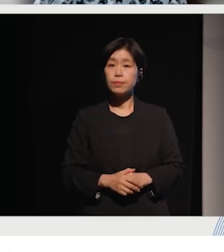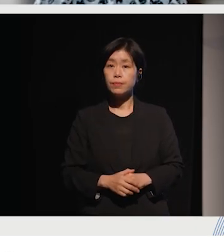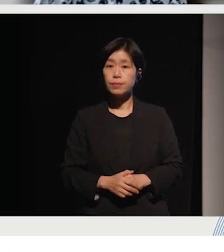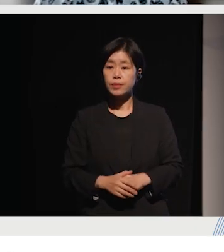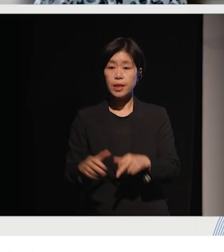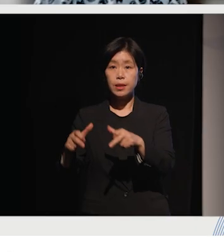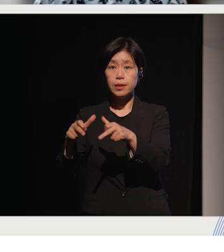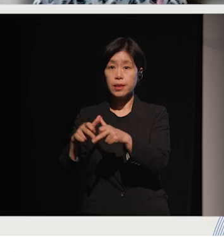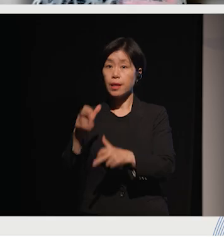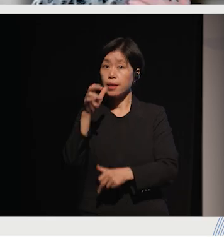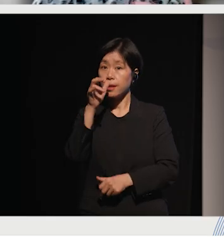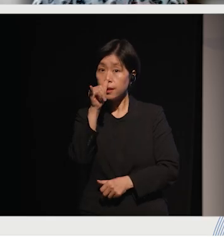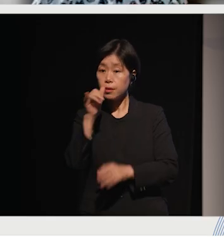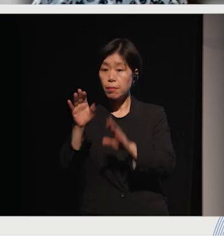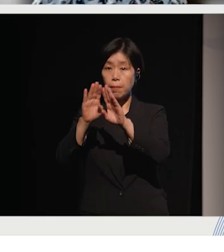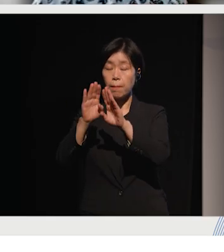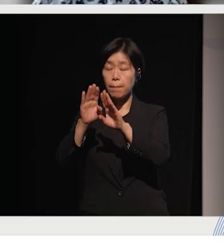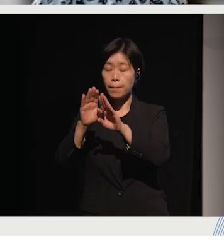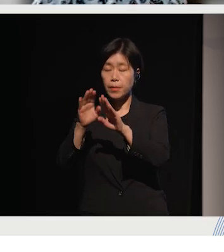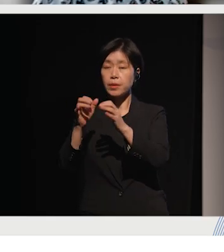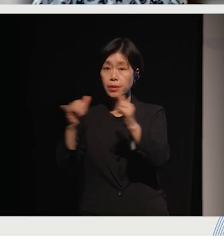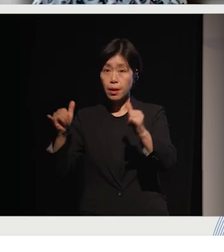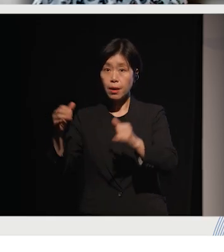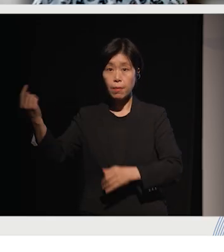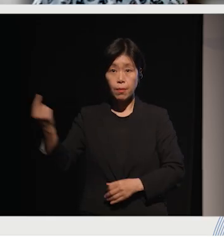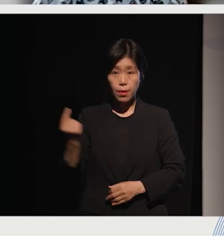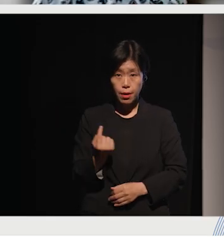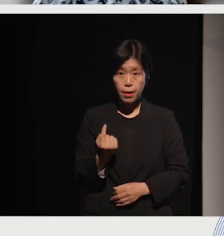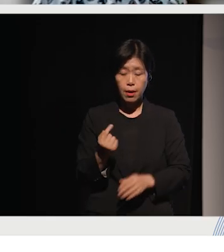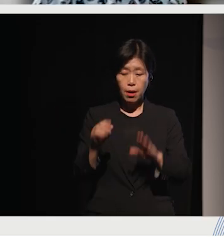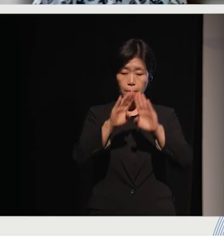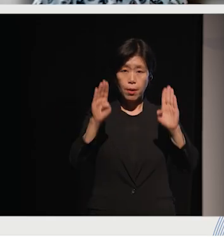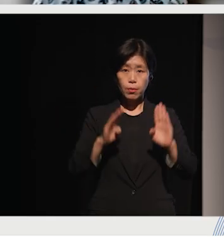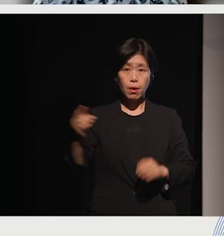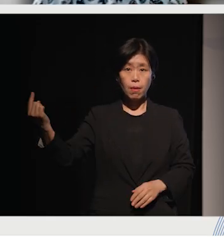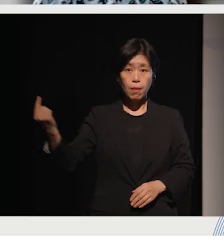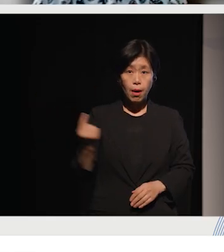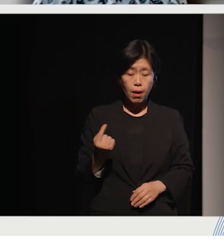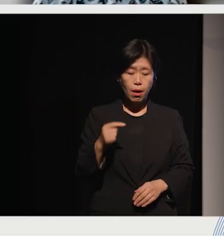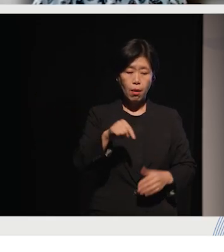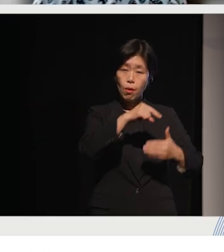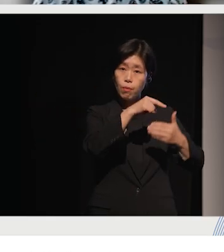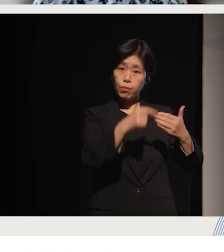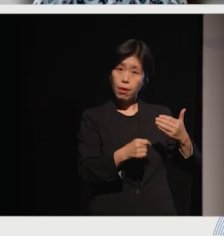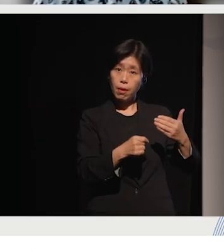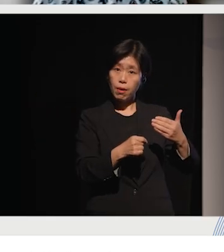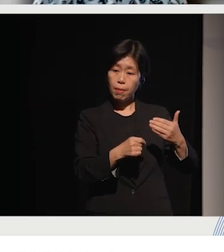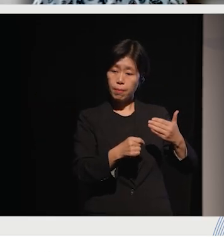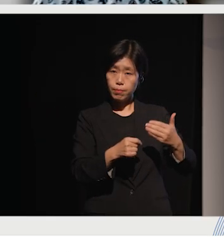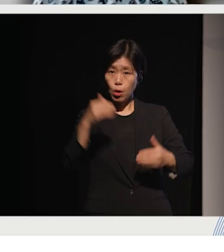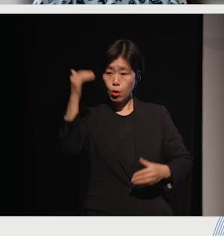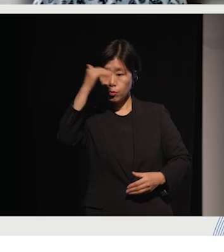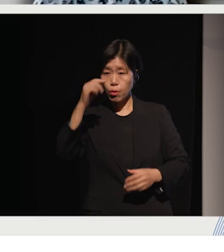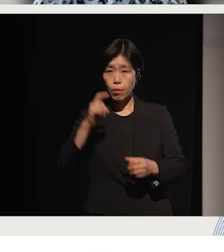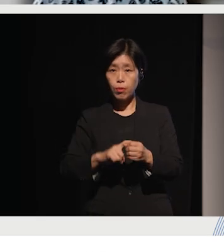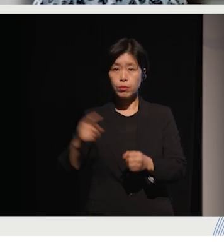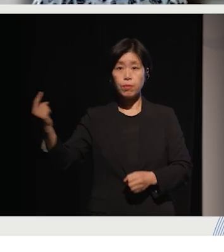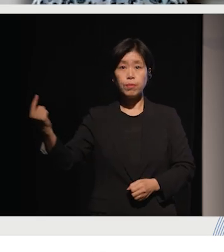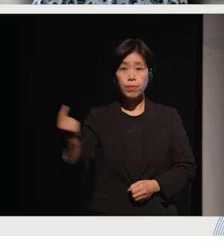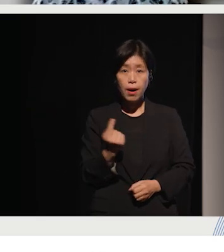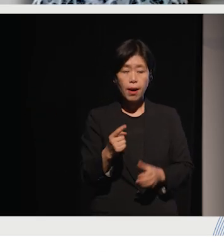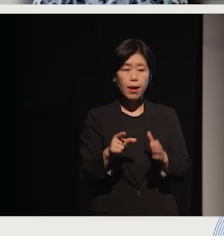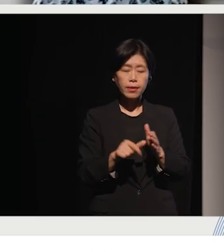for consistent and integrated inclusive design that provides meaningful access to the Smithsonian Institution